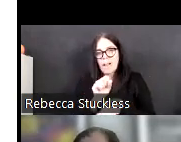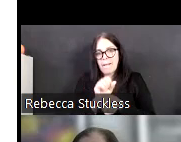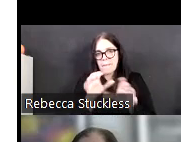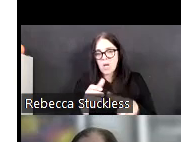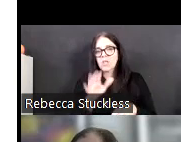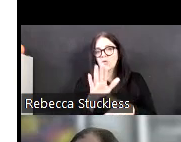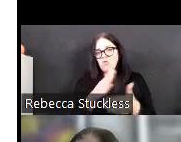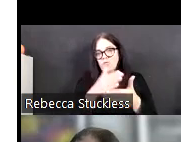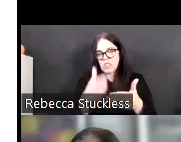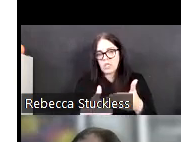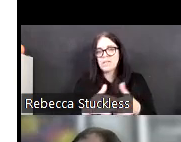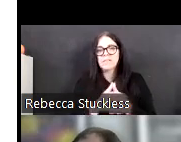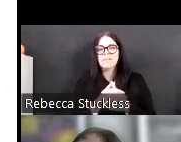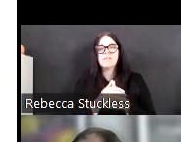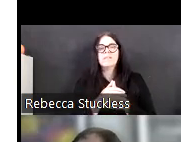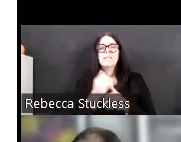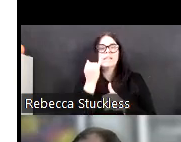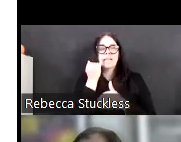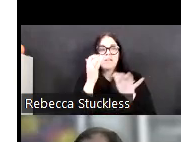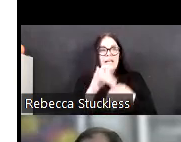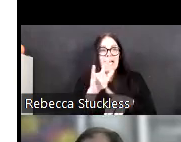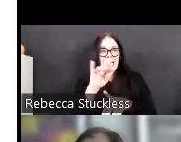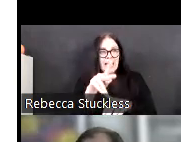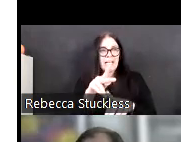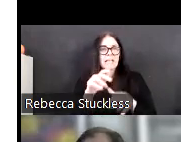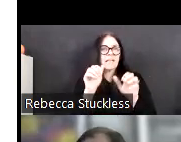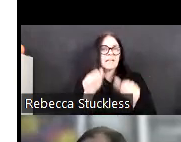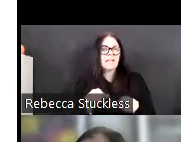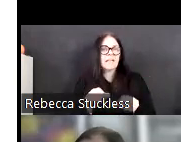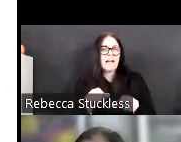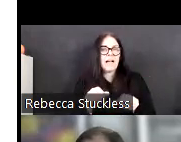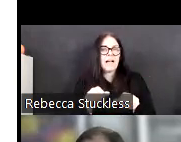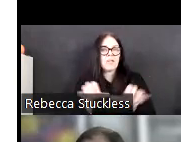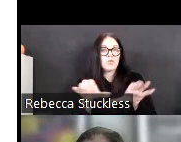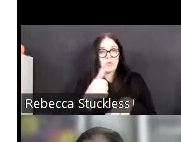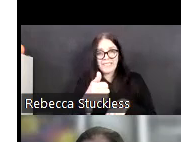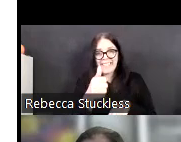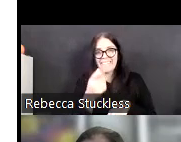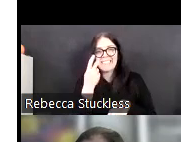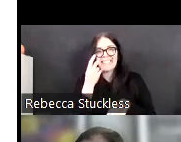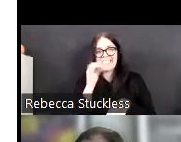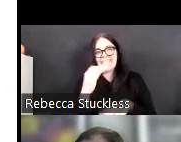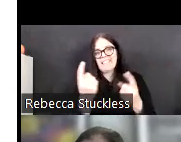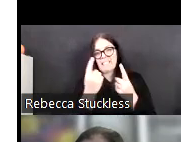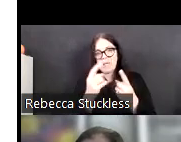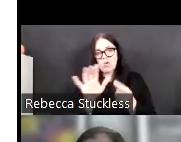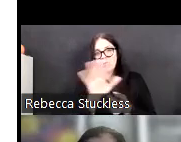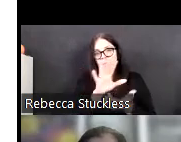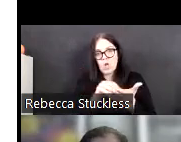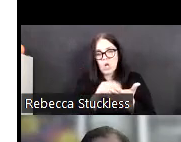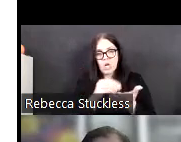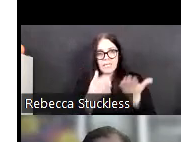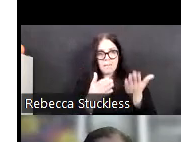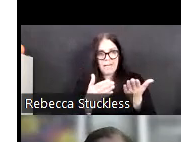get. And if you go to the links, you could maybe do them yourself and see if that's something that your learners might have